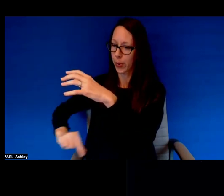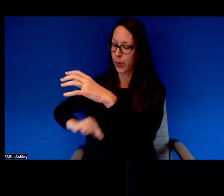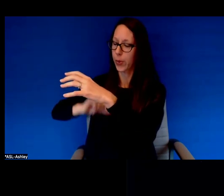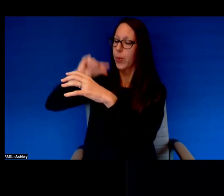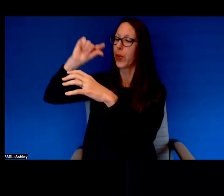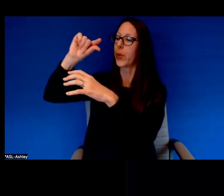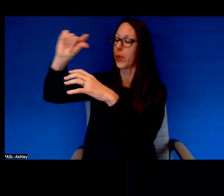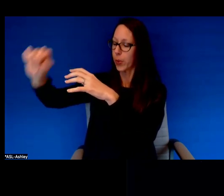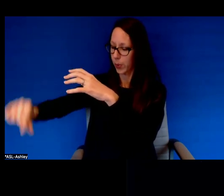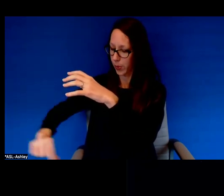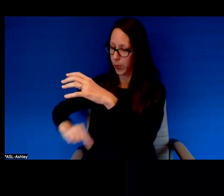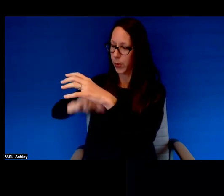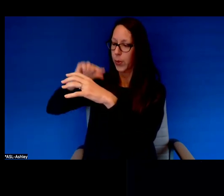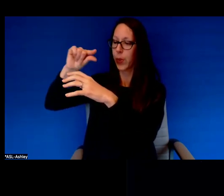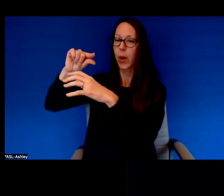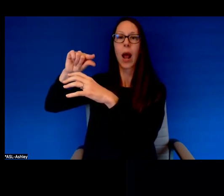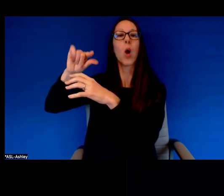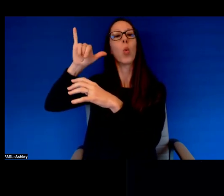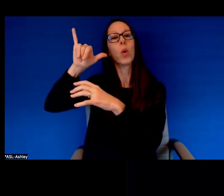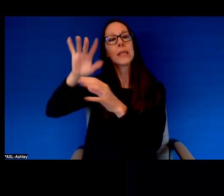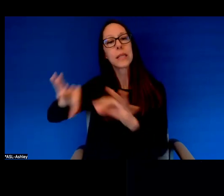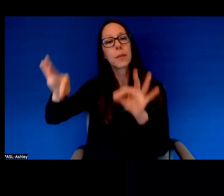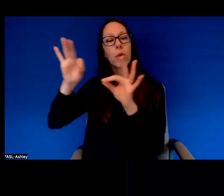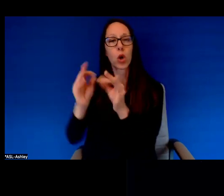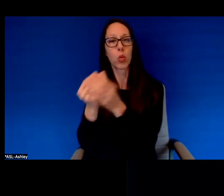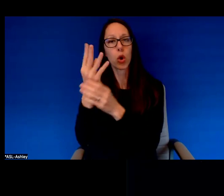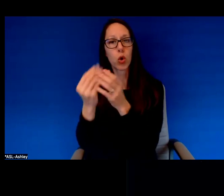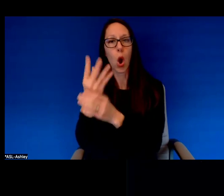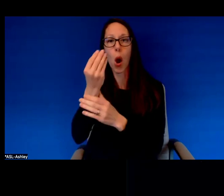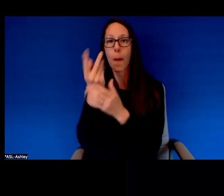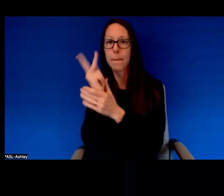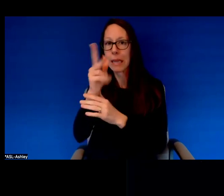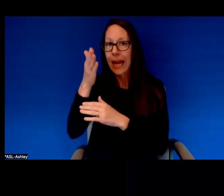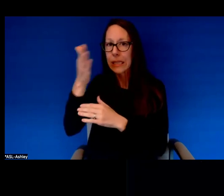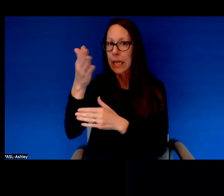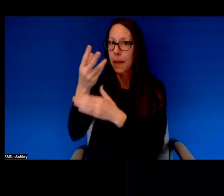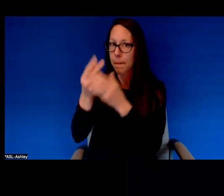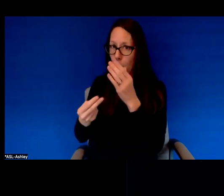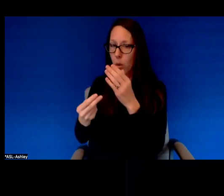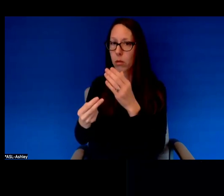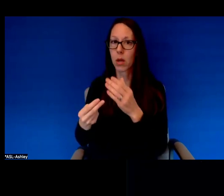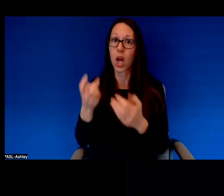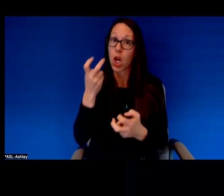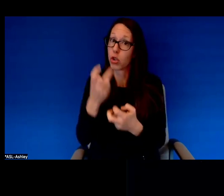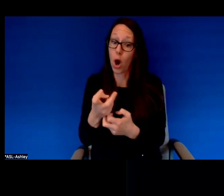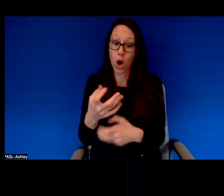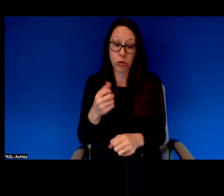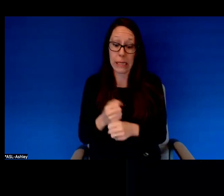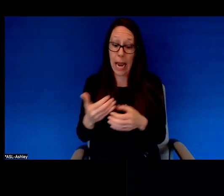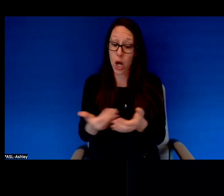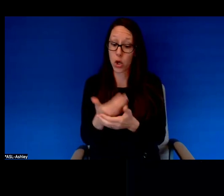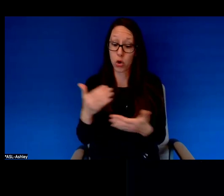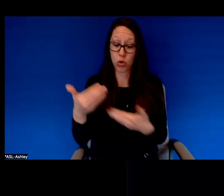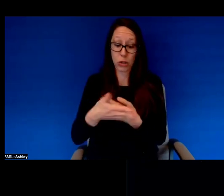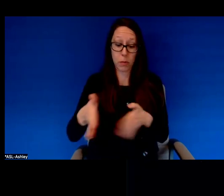growing plants in all of these environments, because in an area where it's so hard to get resupplies, we need to have plants in every environment